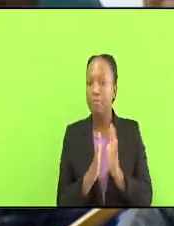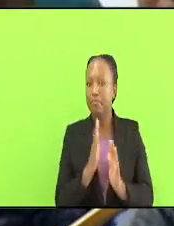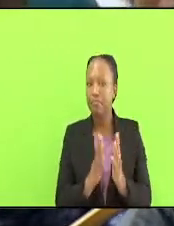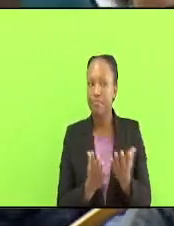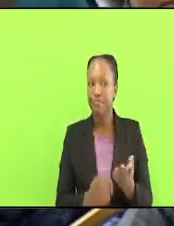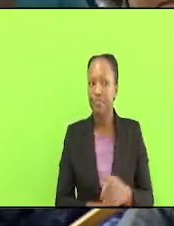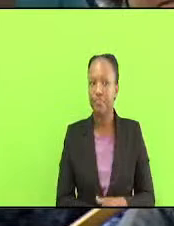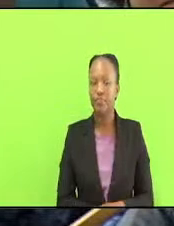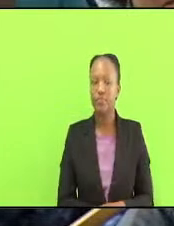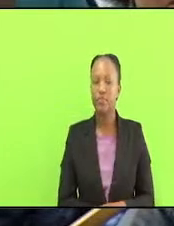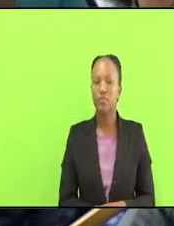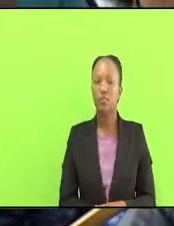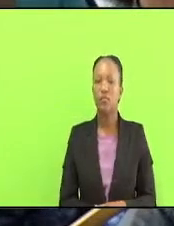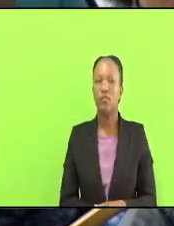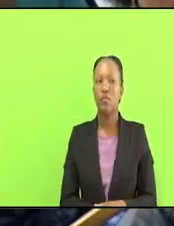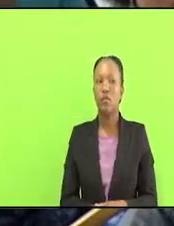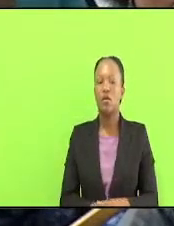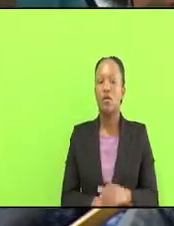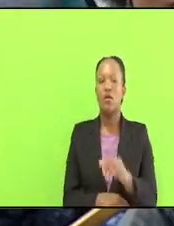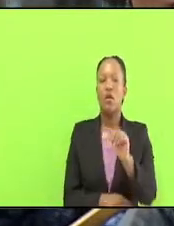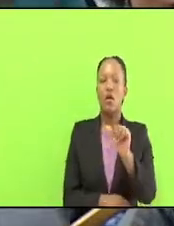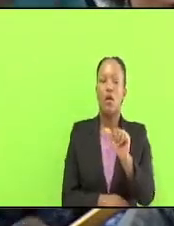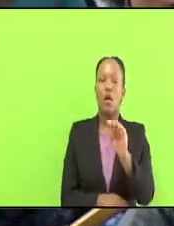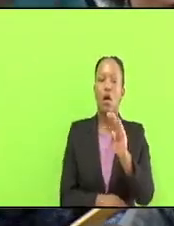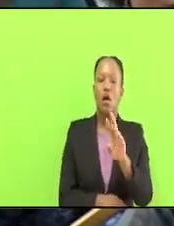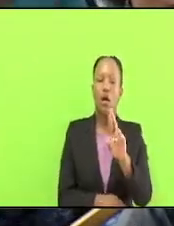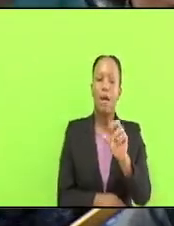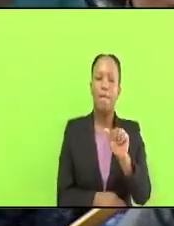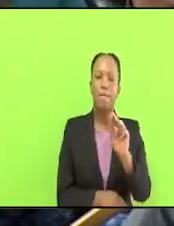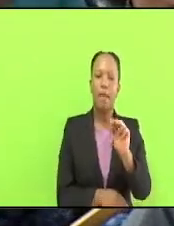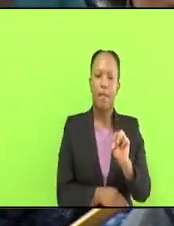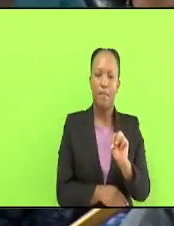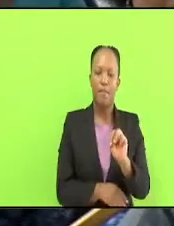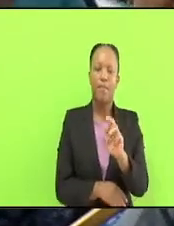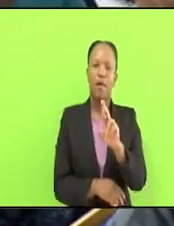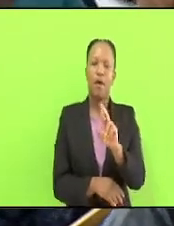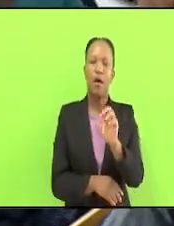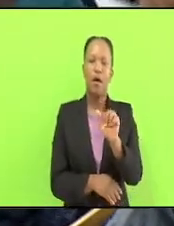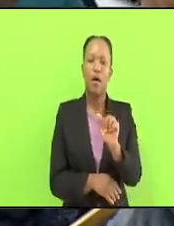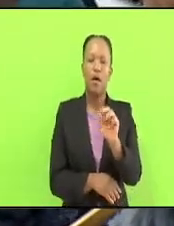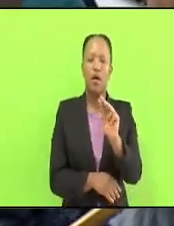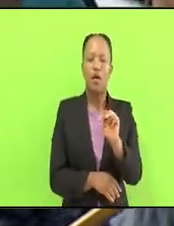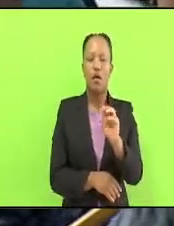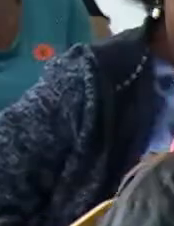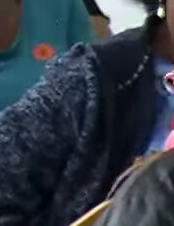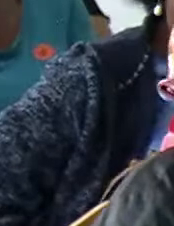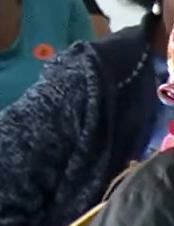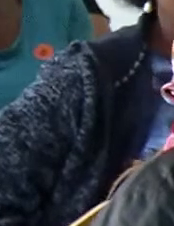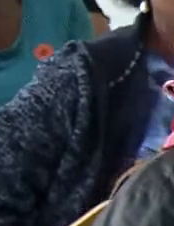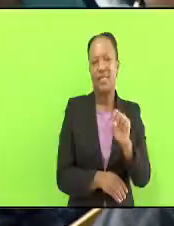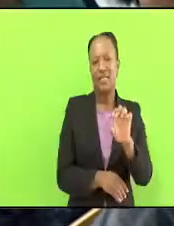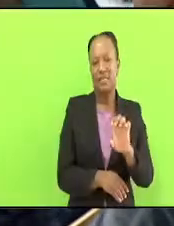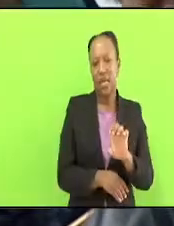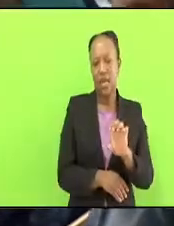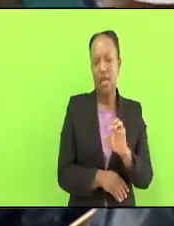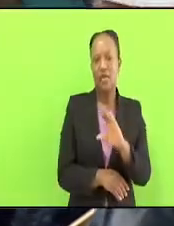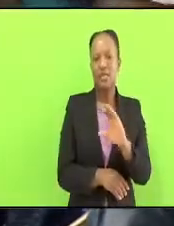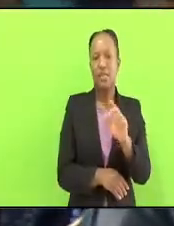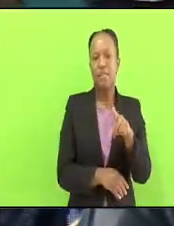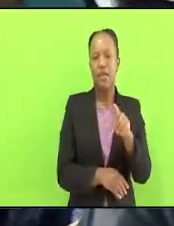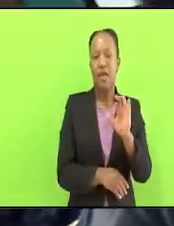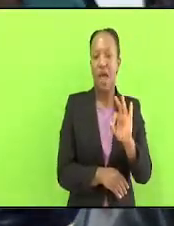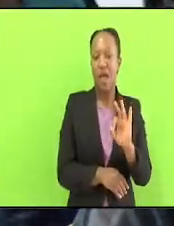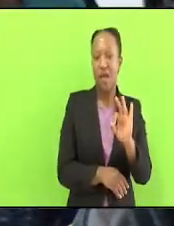Ke Abraham Ramodise CPS a Mahikeng. Bram Ramudise, CPFs,